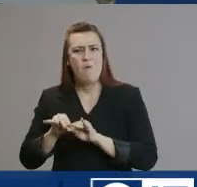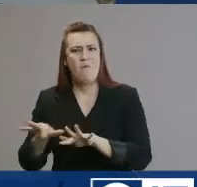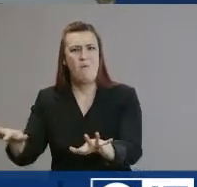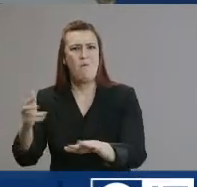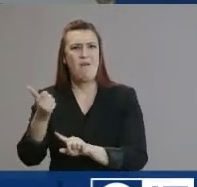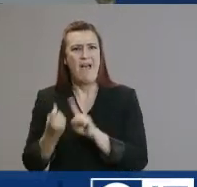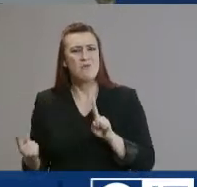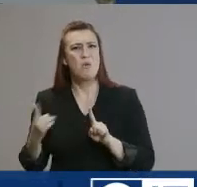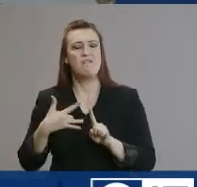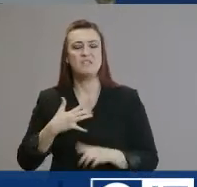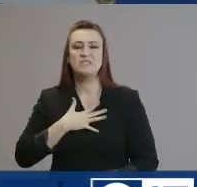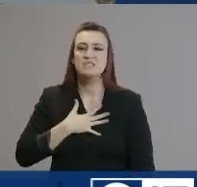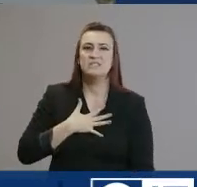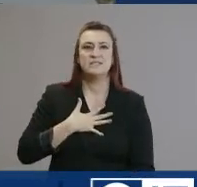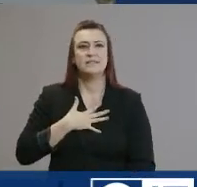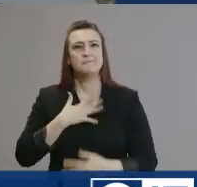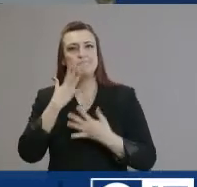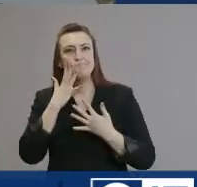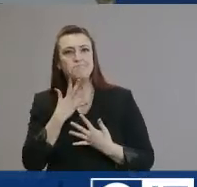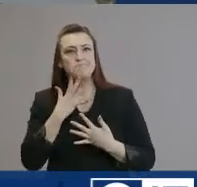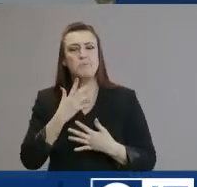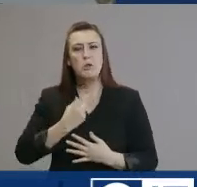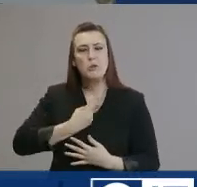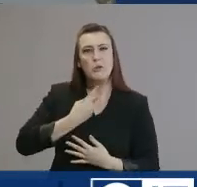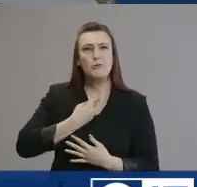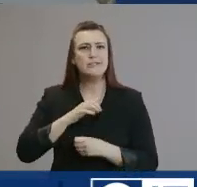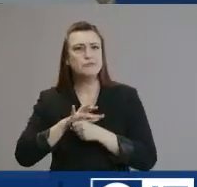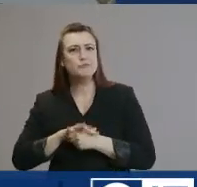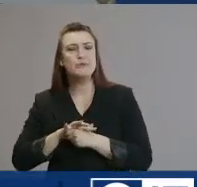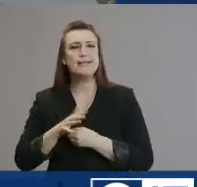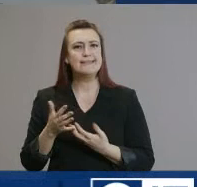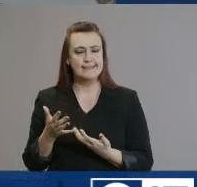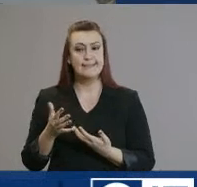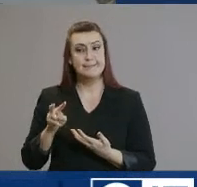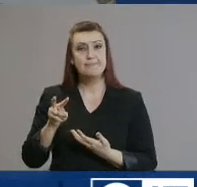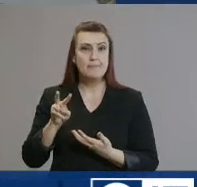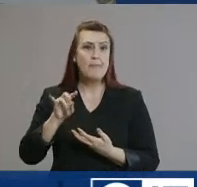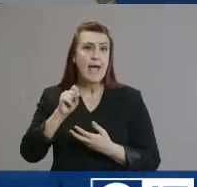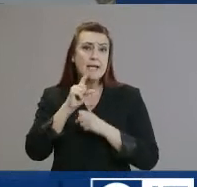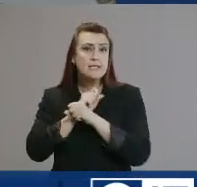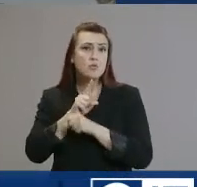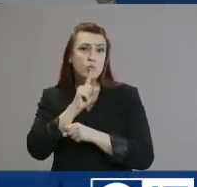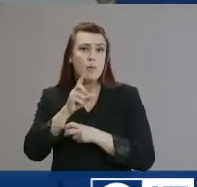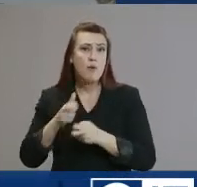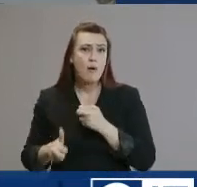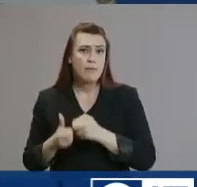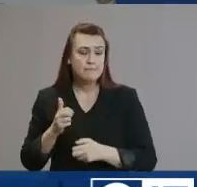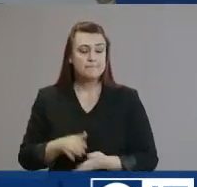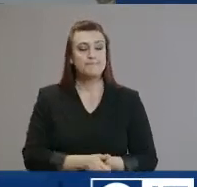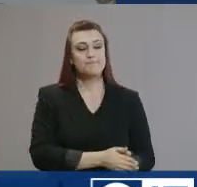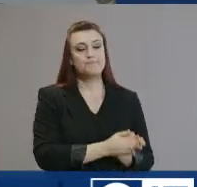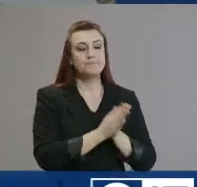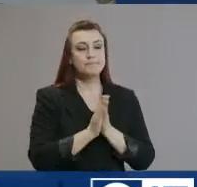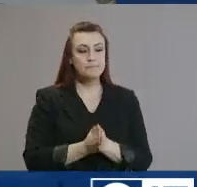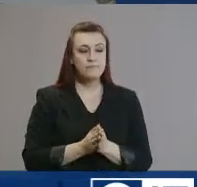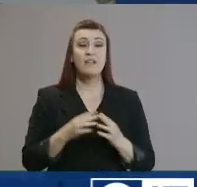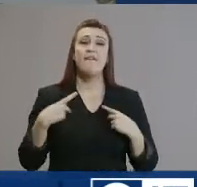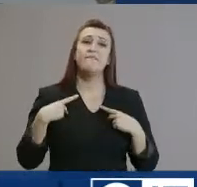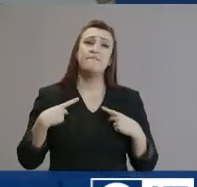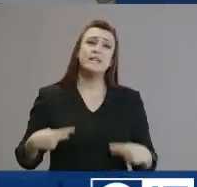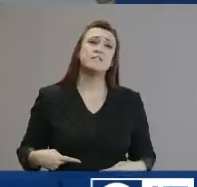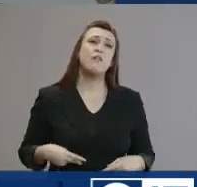well. There are physical health impacts of this. We have noticed that there have been decreased cancer screenings